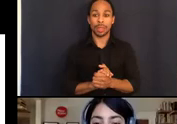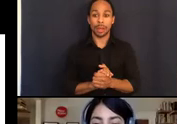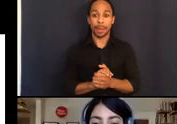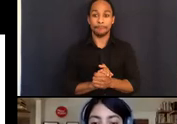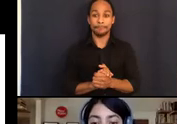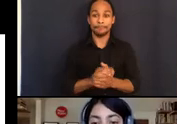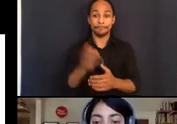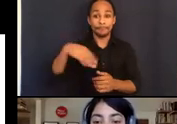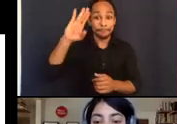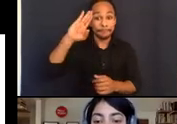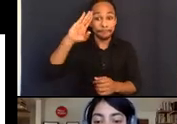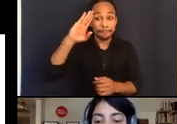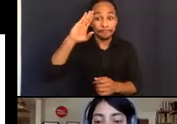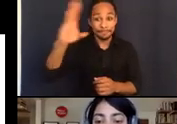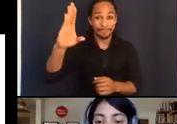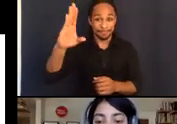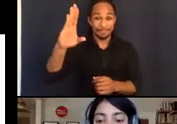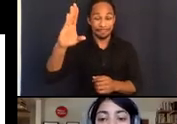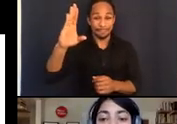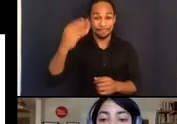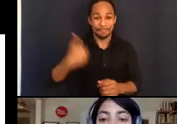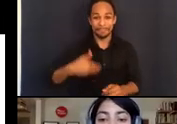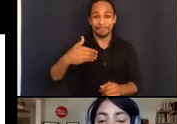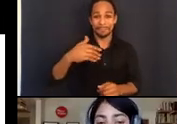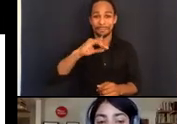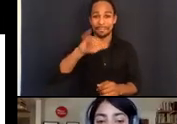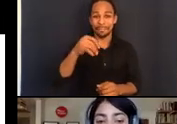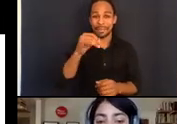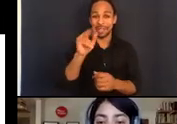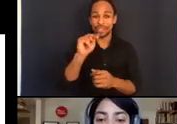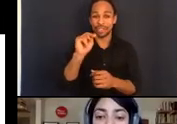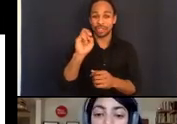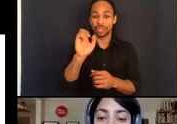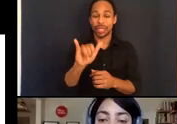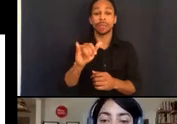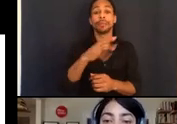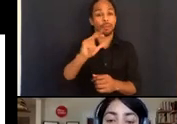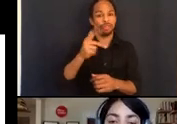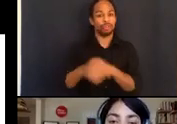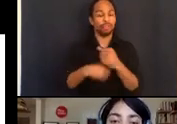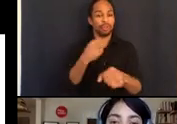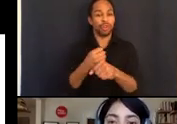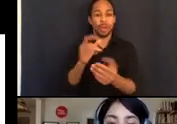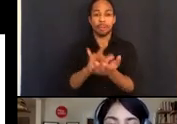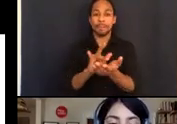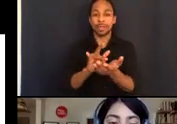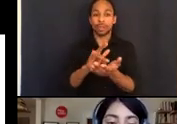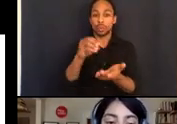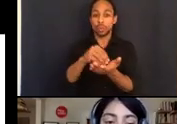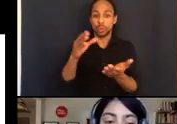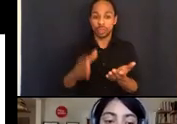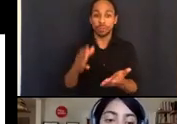Hi, so I'm a third-year medical student at Toro, and I've also been working on the